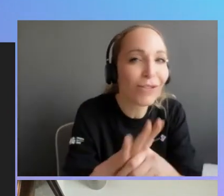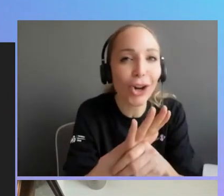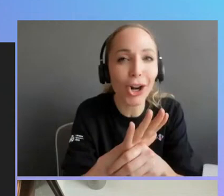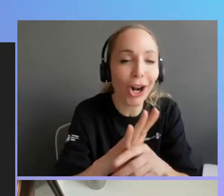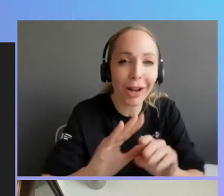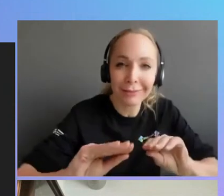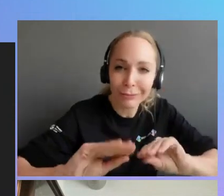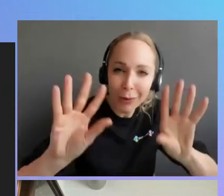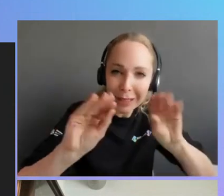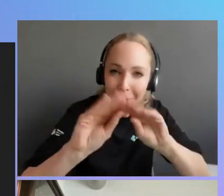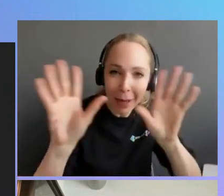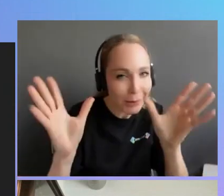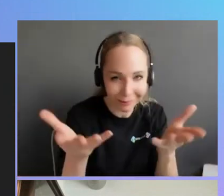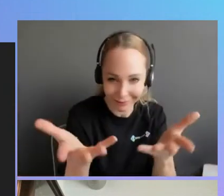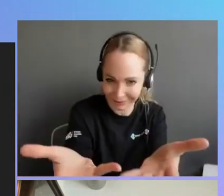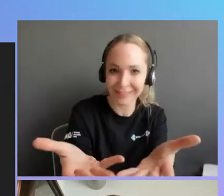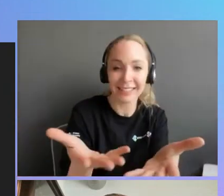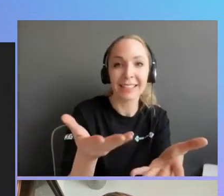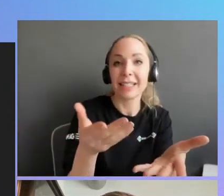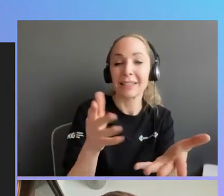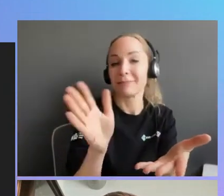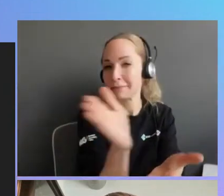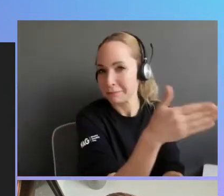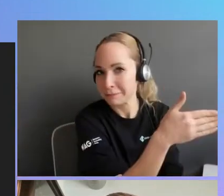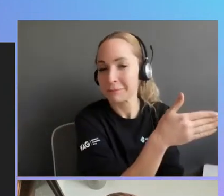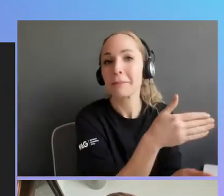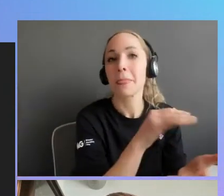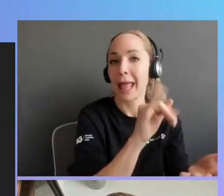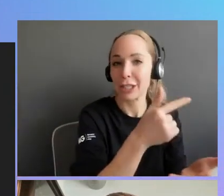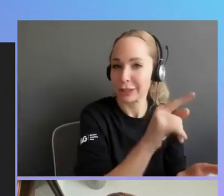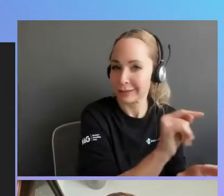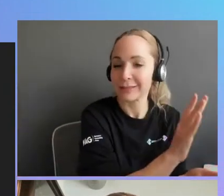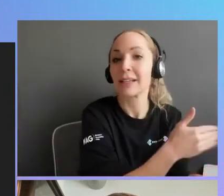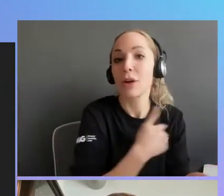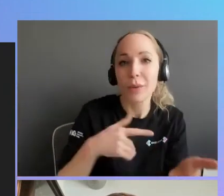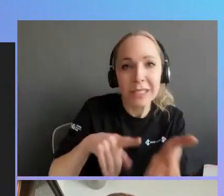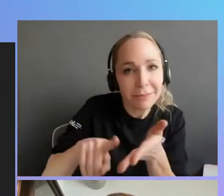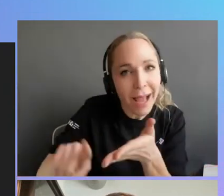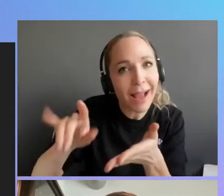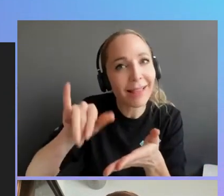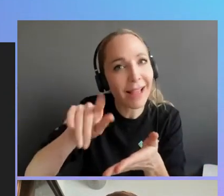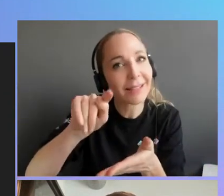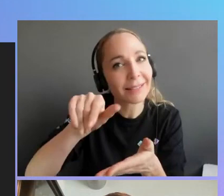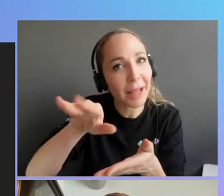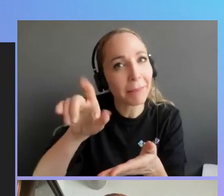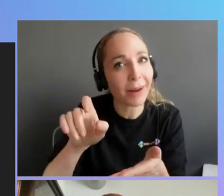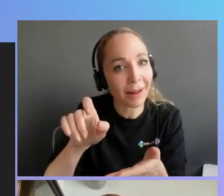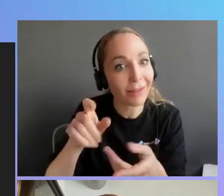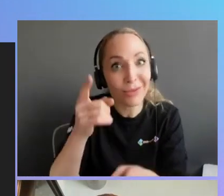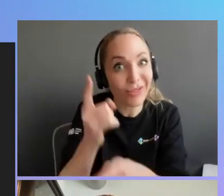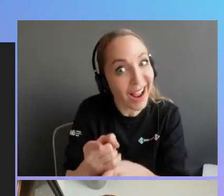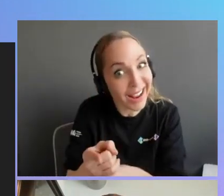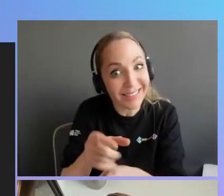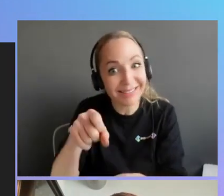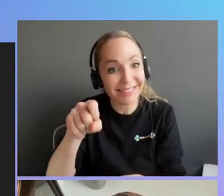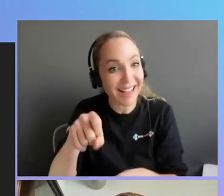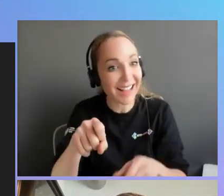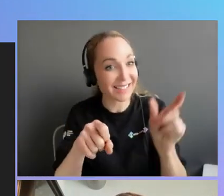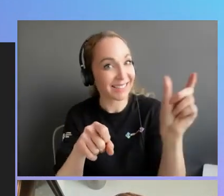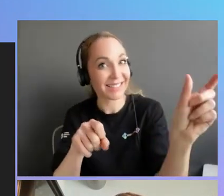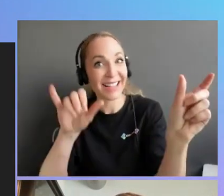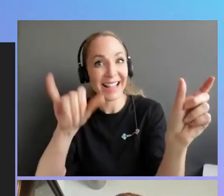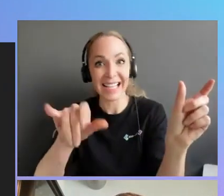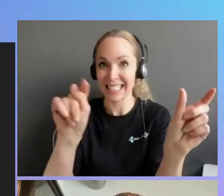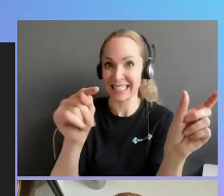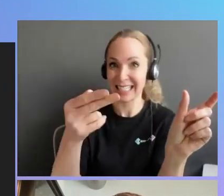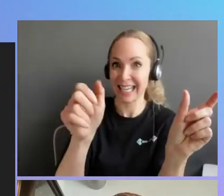IGT real quick and inspect this table. And sure enough, we have a table with a T head, so we're good. That's where you put your table headers. But